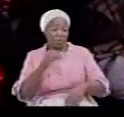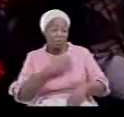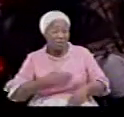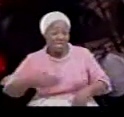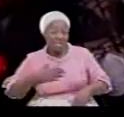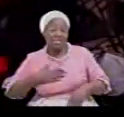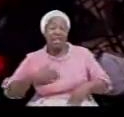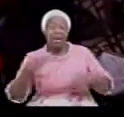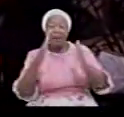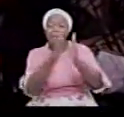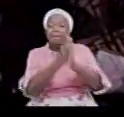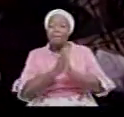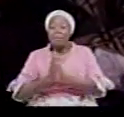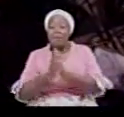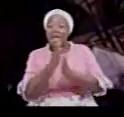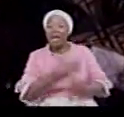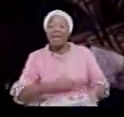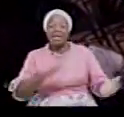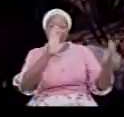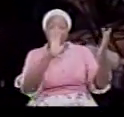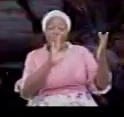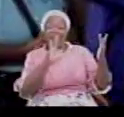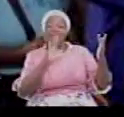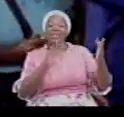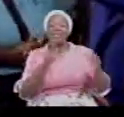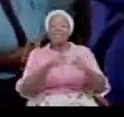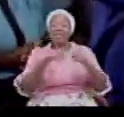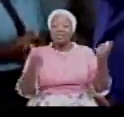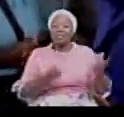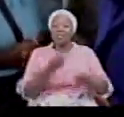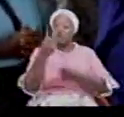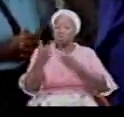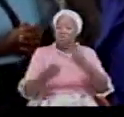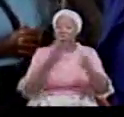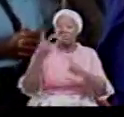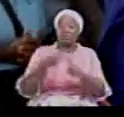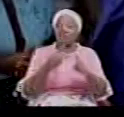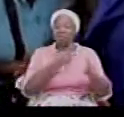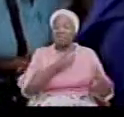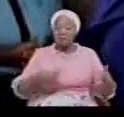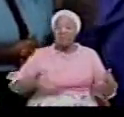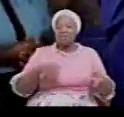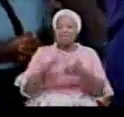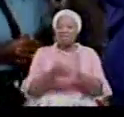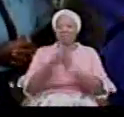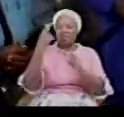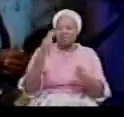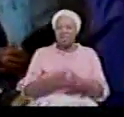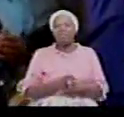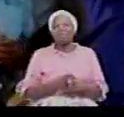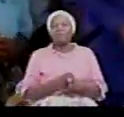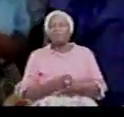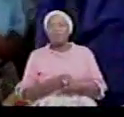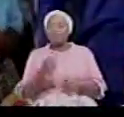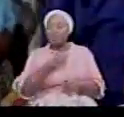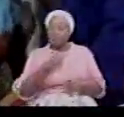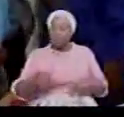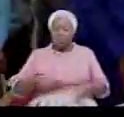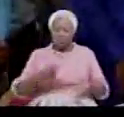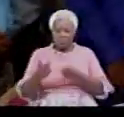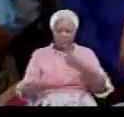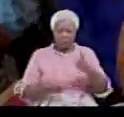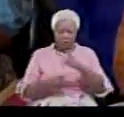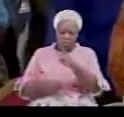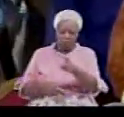something. In their religious life, they were expecting something. In their physical life, they were expecting something. And here we are